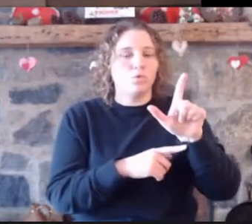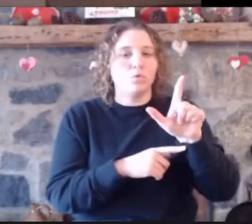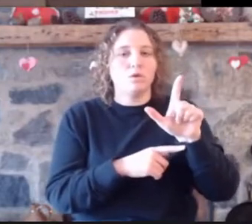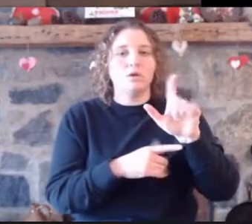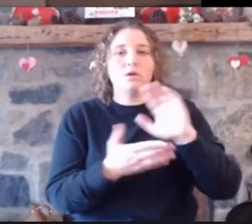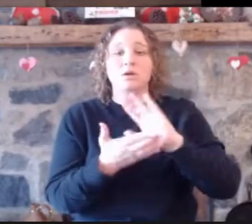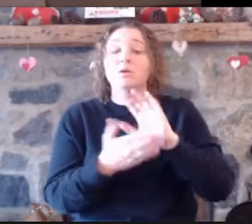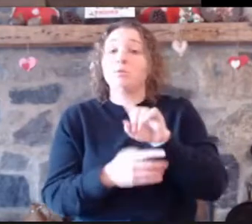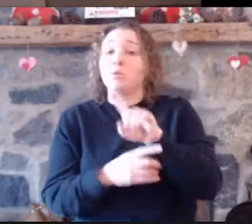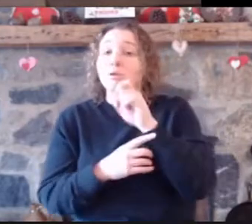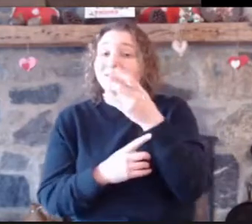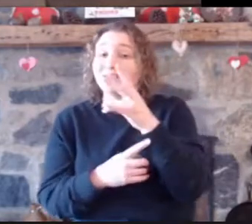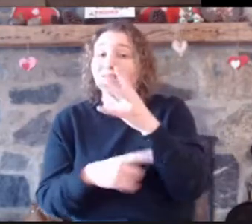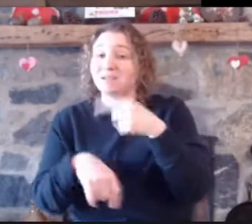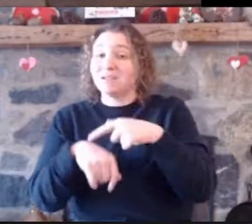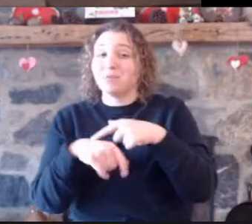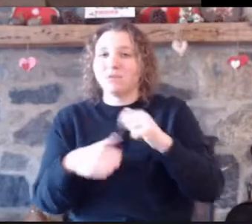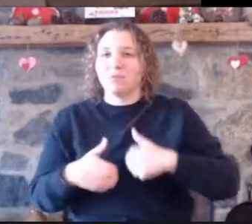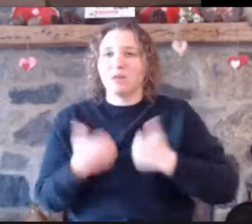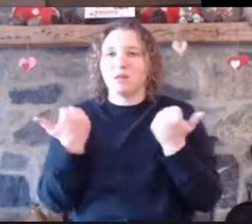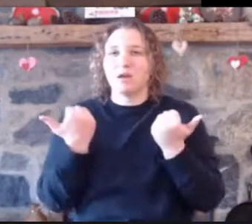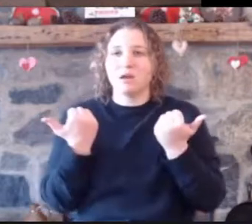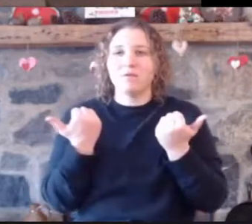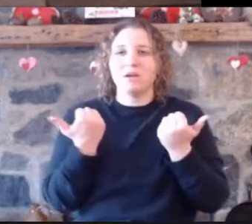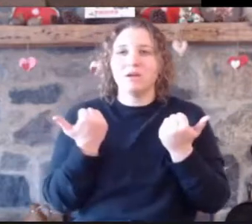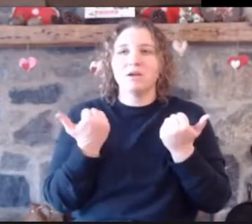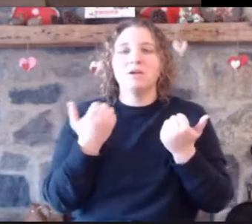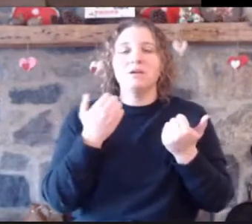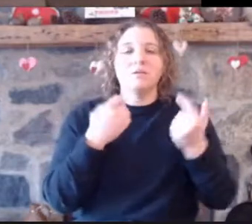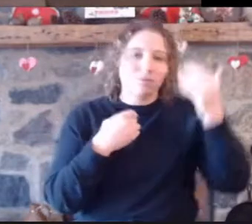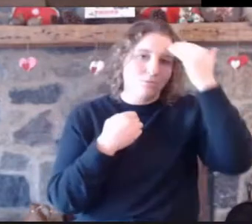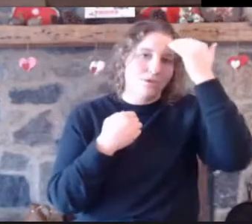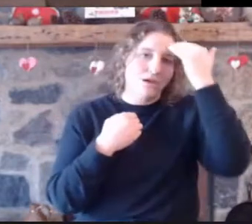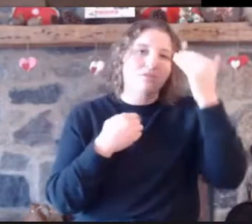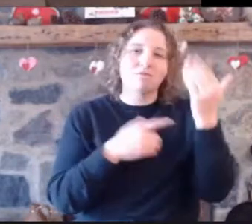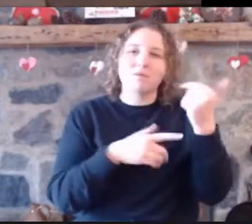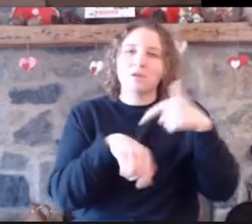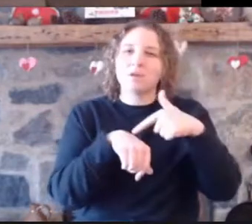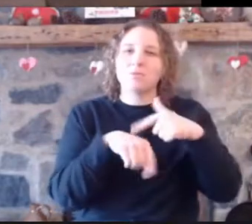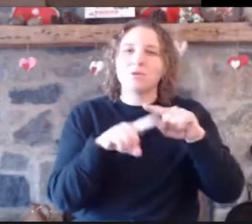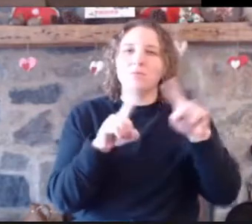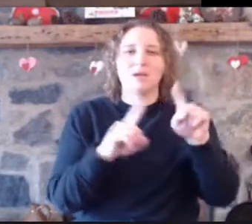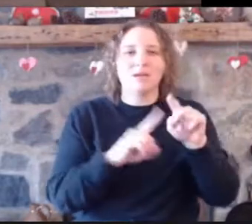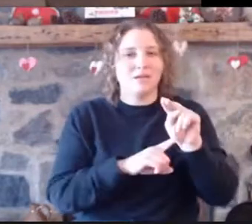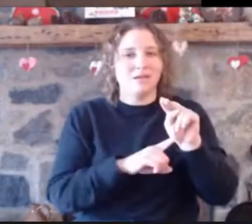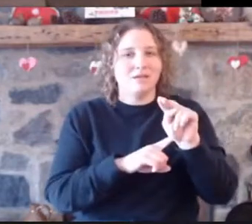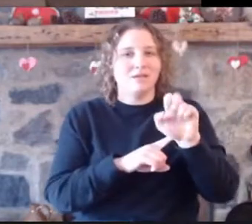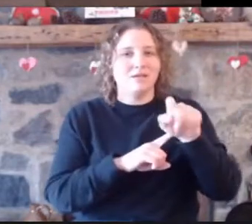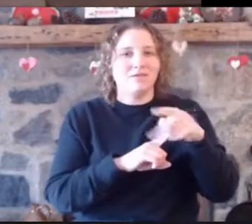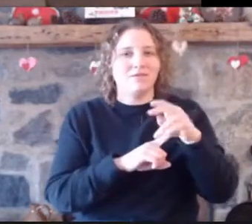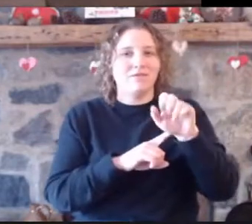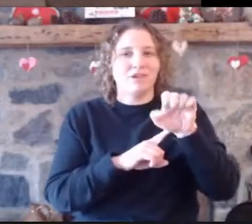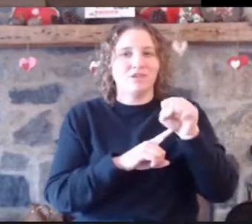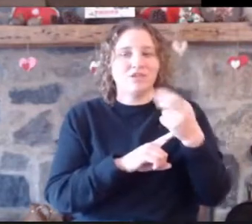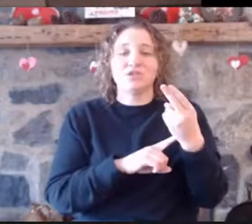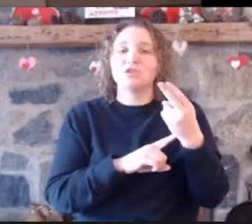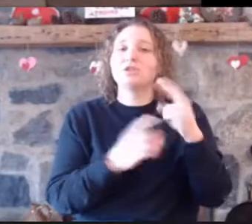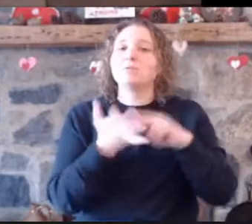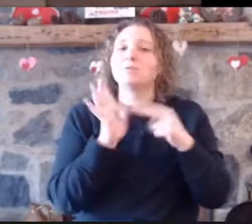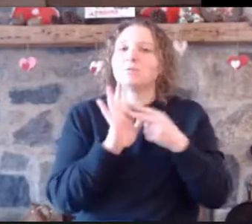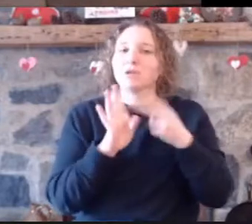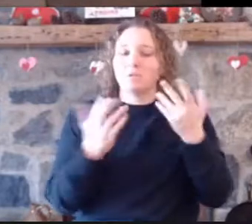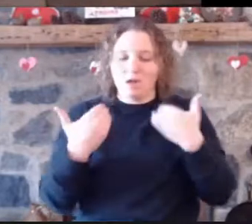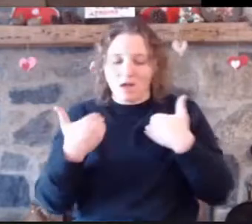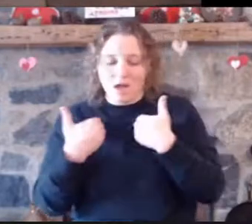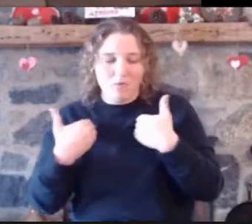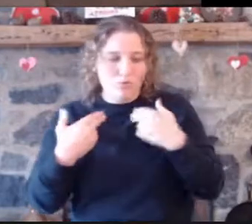117 times. Translated mind 15 times, and a few others, but nephesh. And this is what sets the animal realm and the